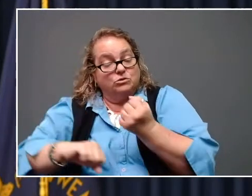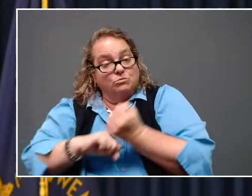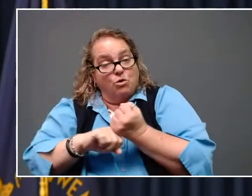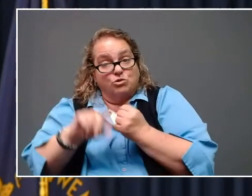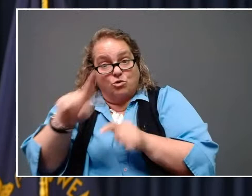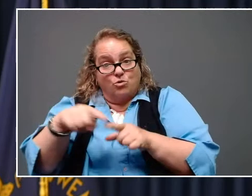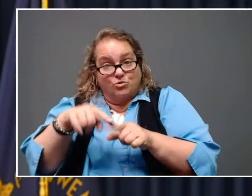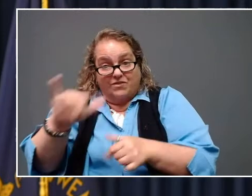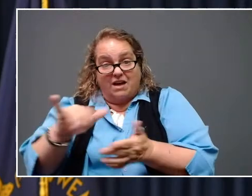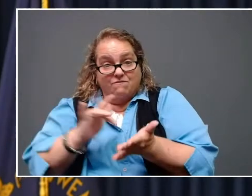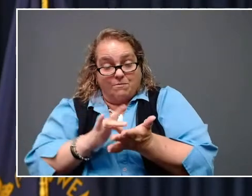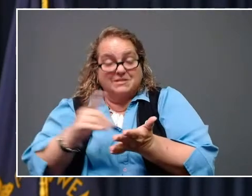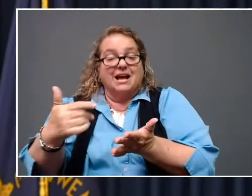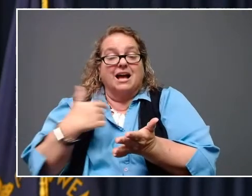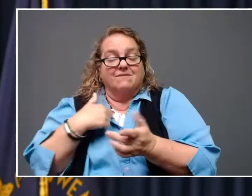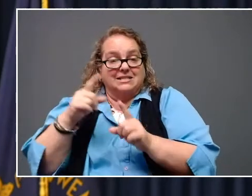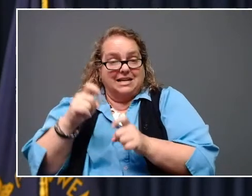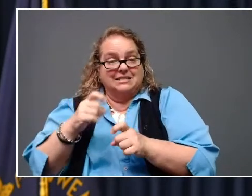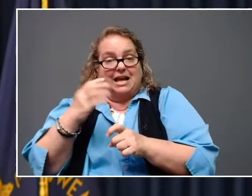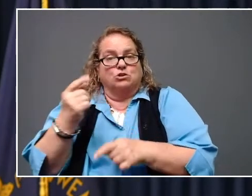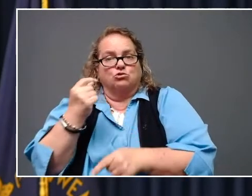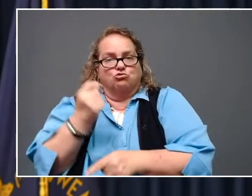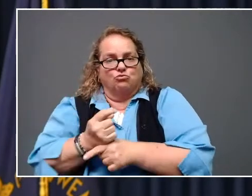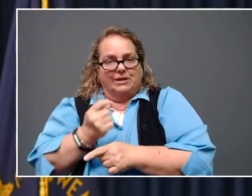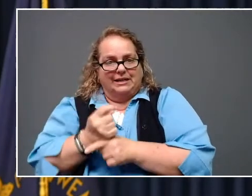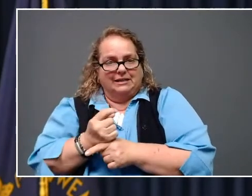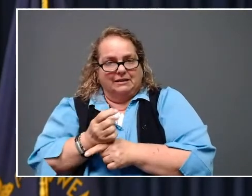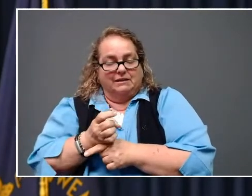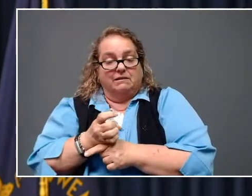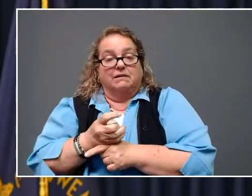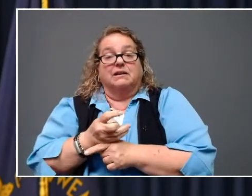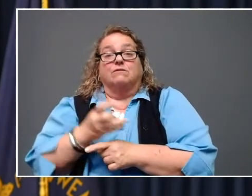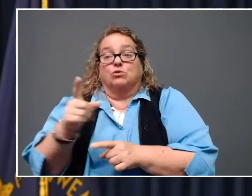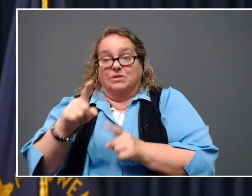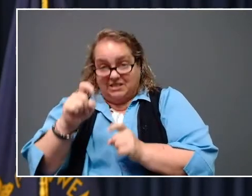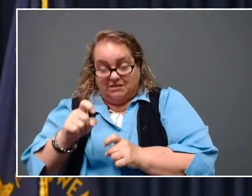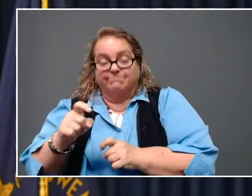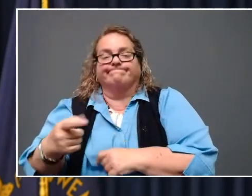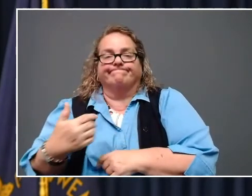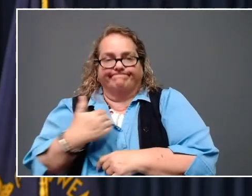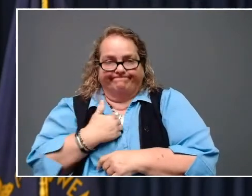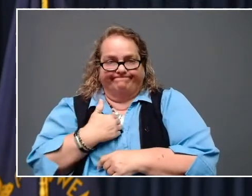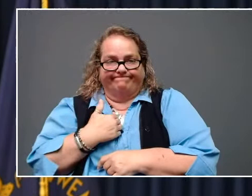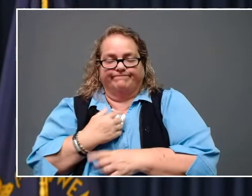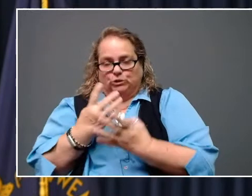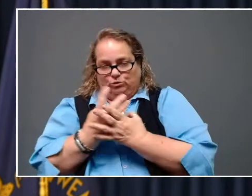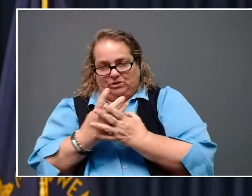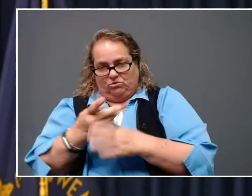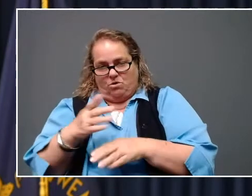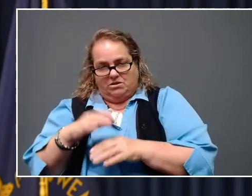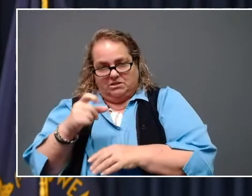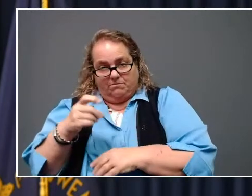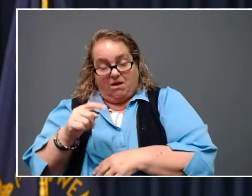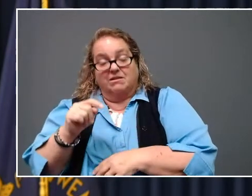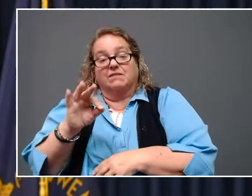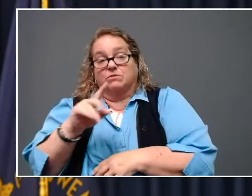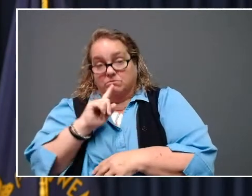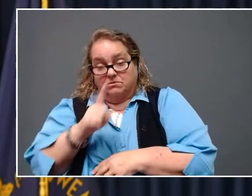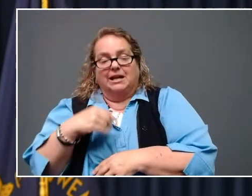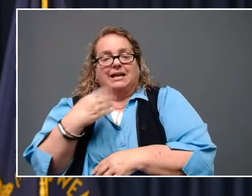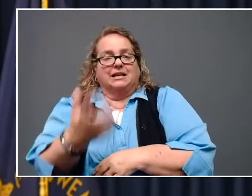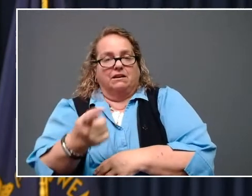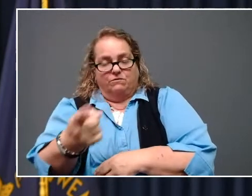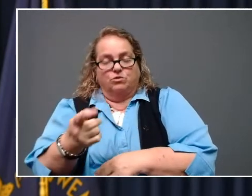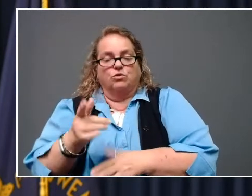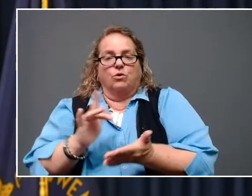test and treat pharmacies. So if you test positive, many of them can screen you on the spot. And if you're eligible, give you an oral antiviral to